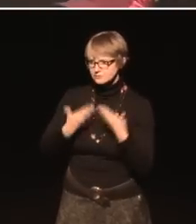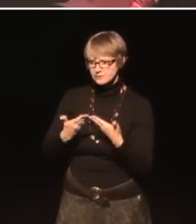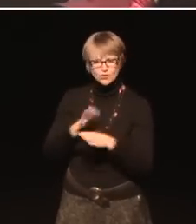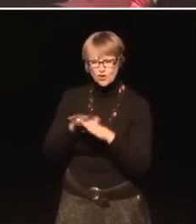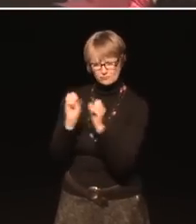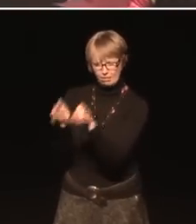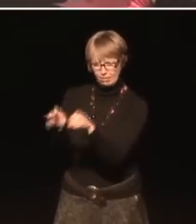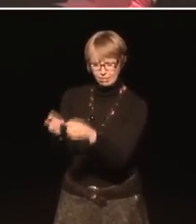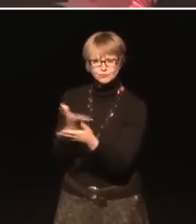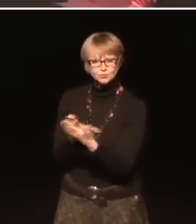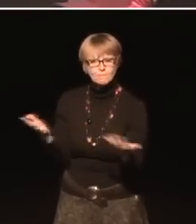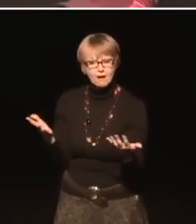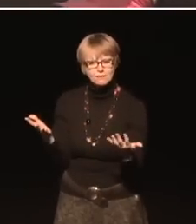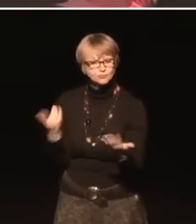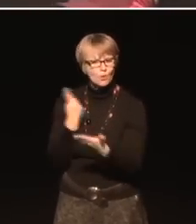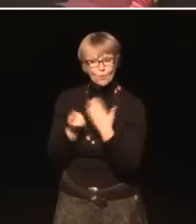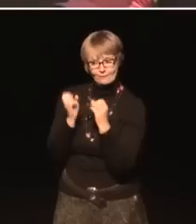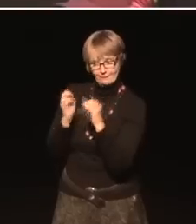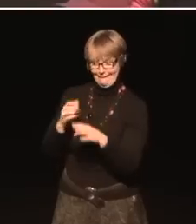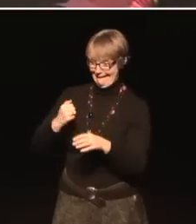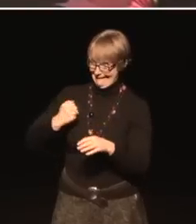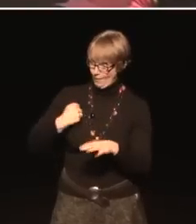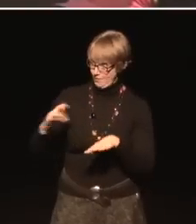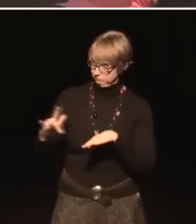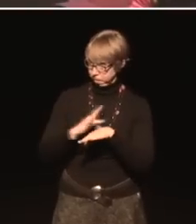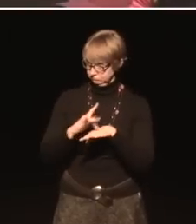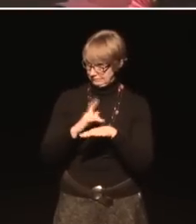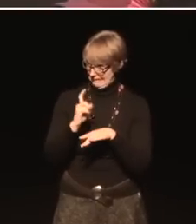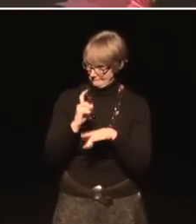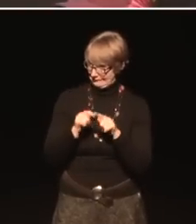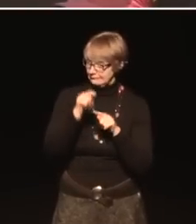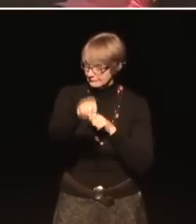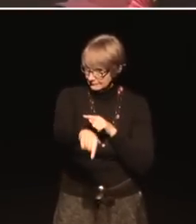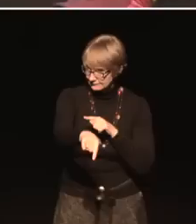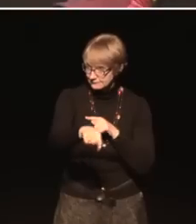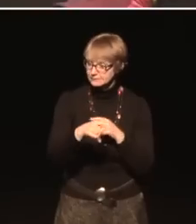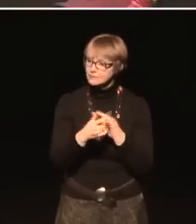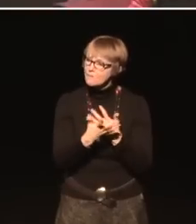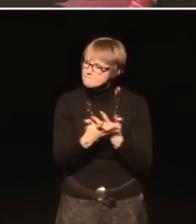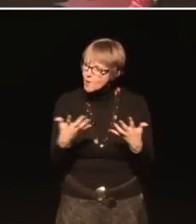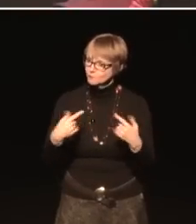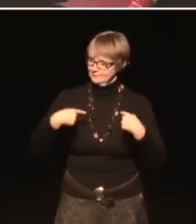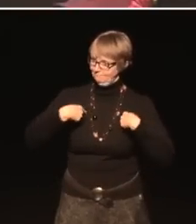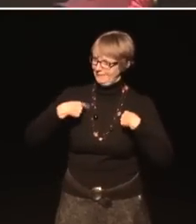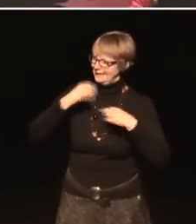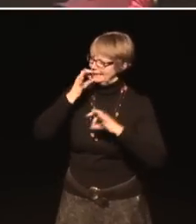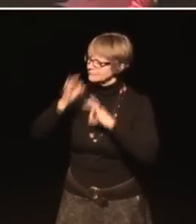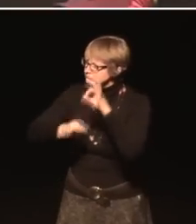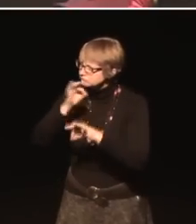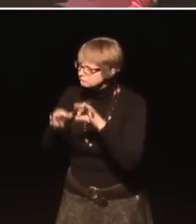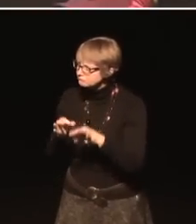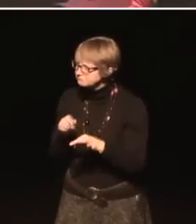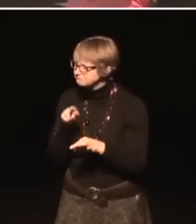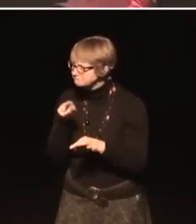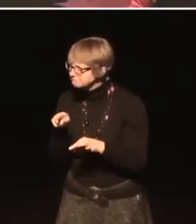Tell them a bit about the show, is the truth. Tell them a bit about the show. But mostly, my time is spent asking them about themselves, what they do, what are